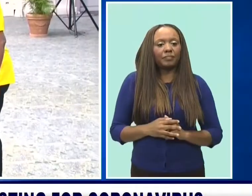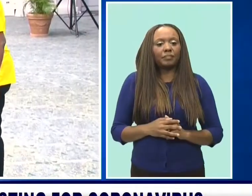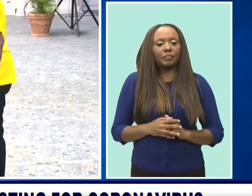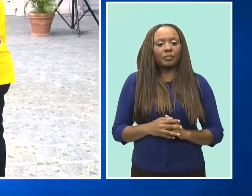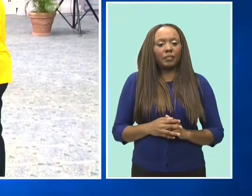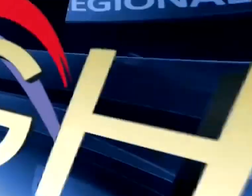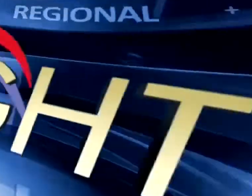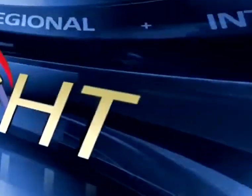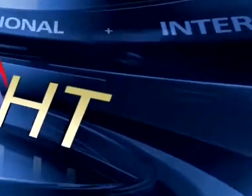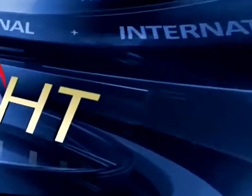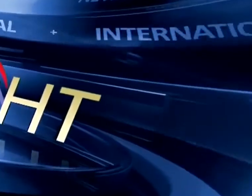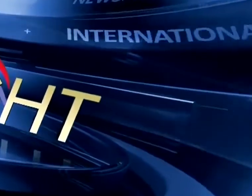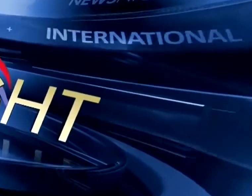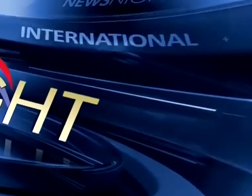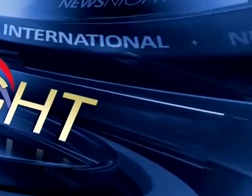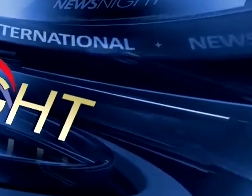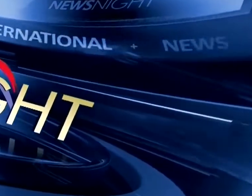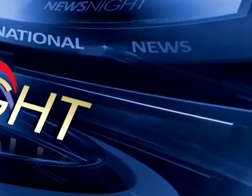CBC News.